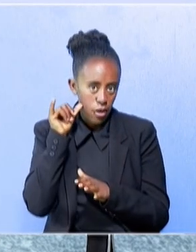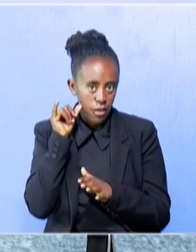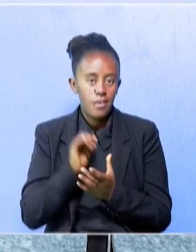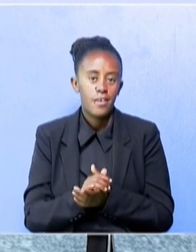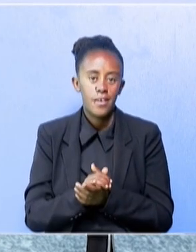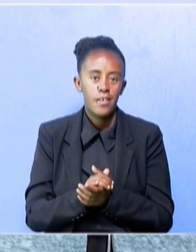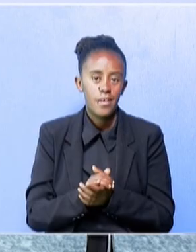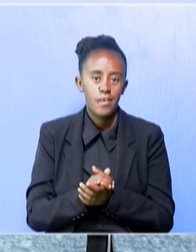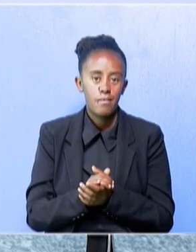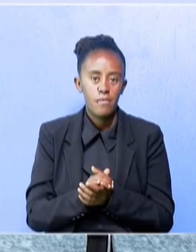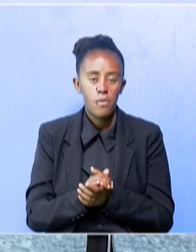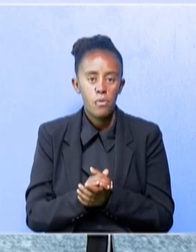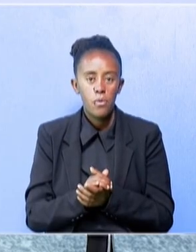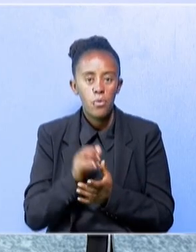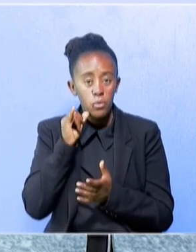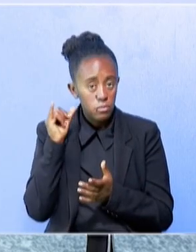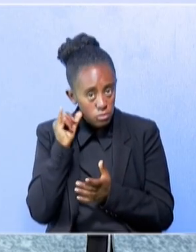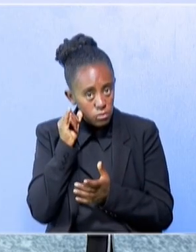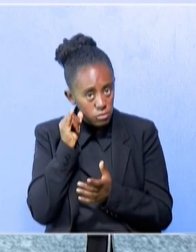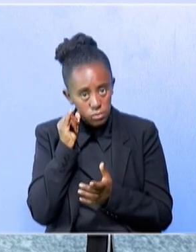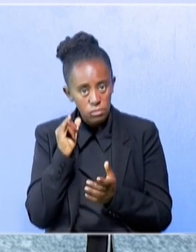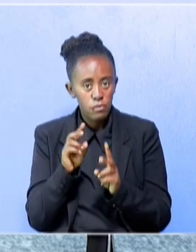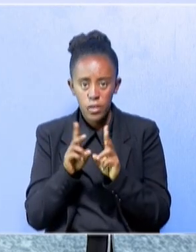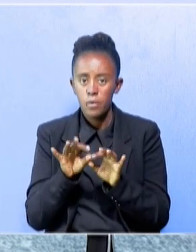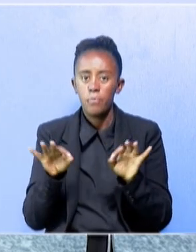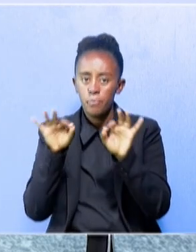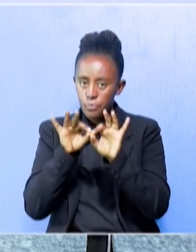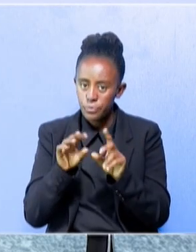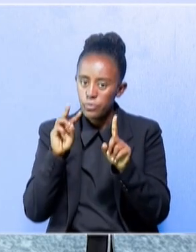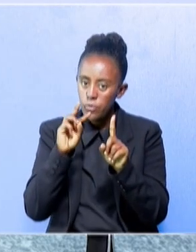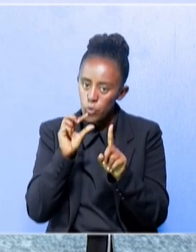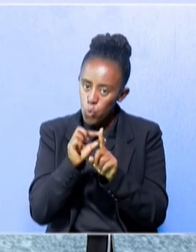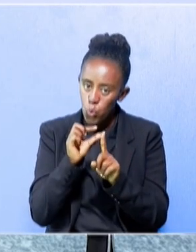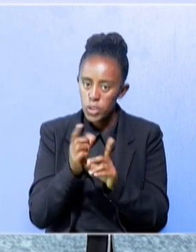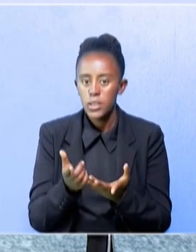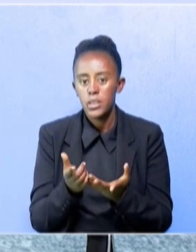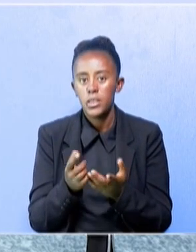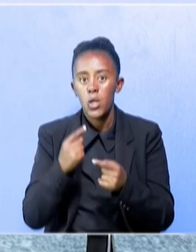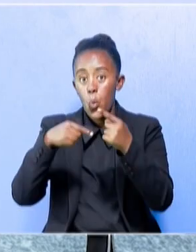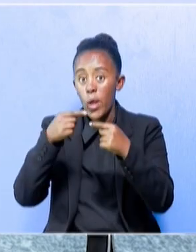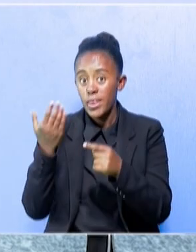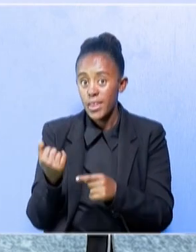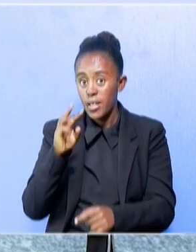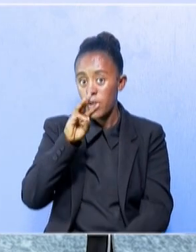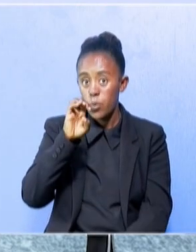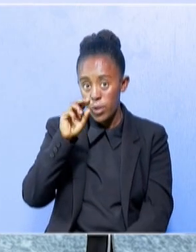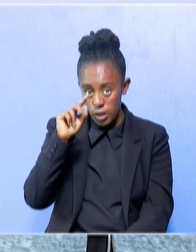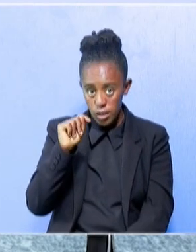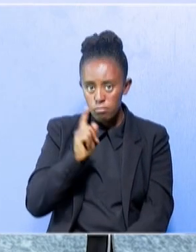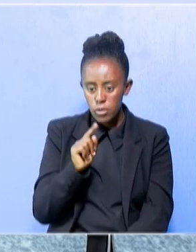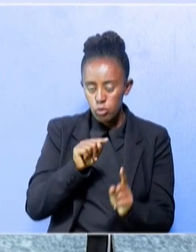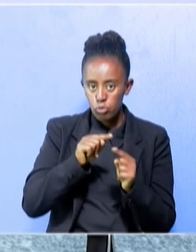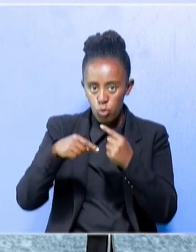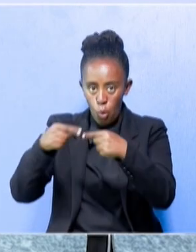Therefore, went and yesterday are very important words. Went stands for referring to a verb, the